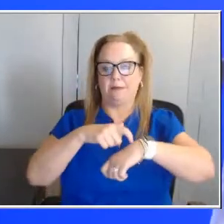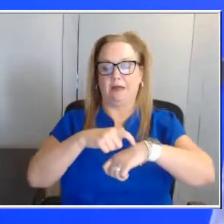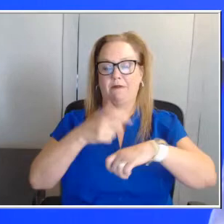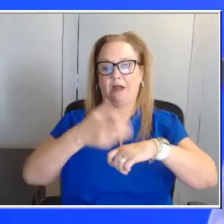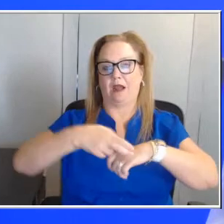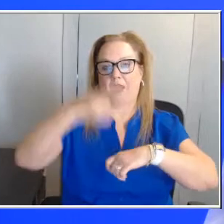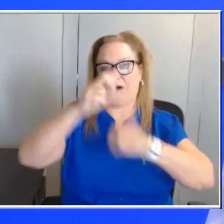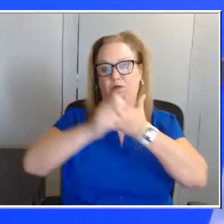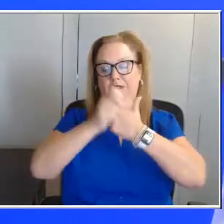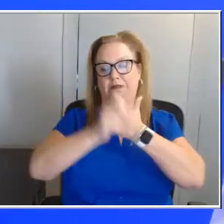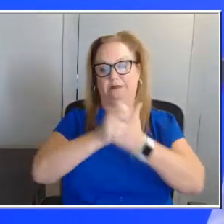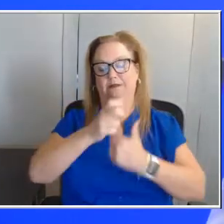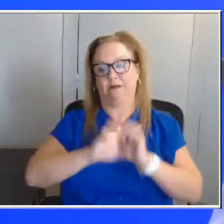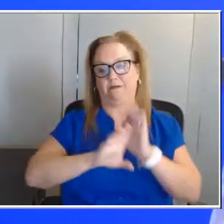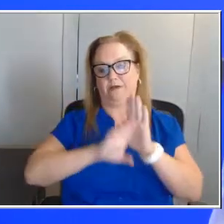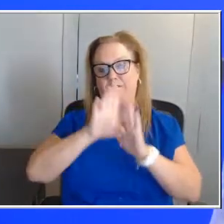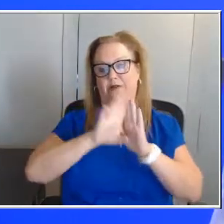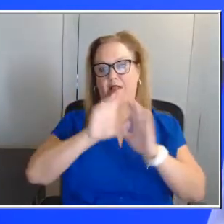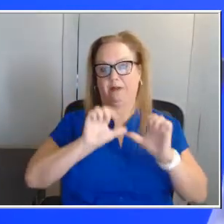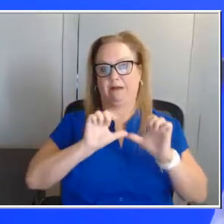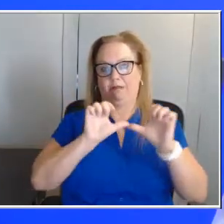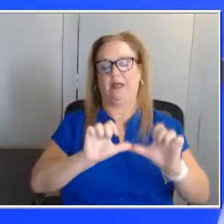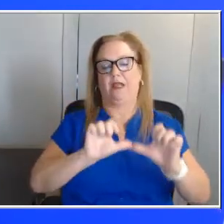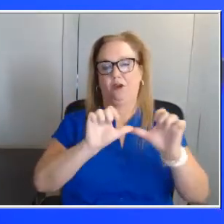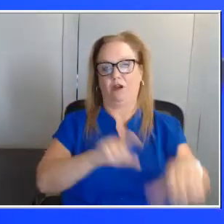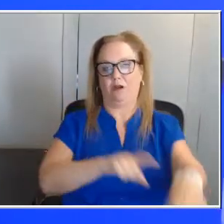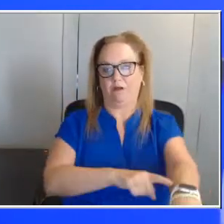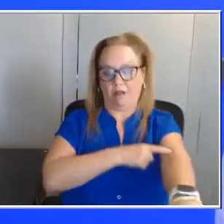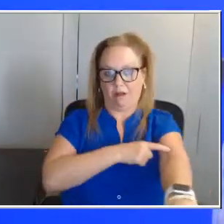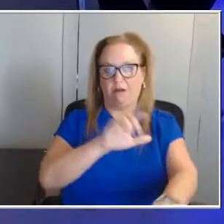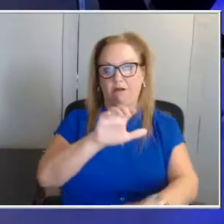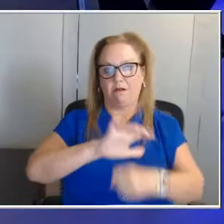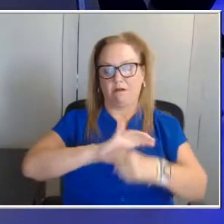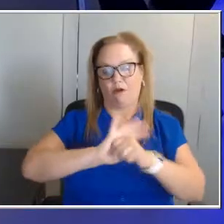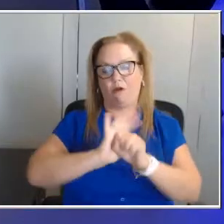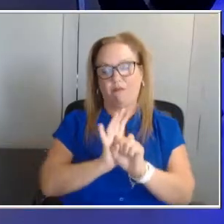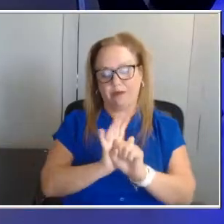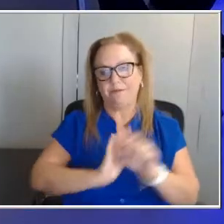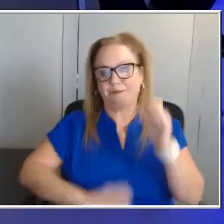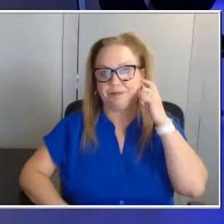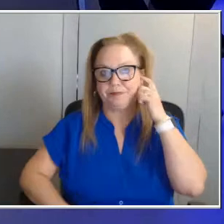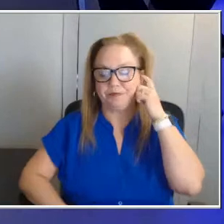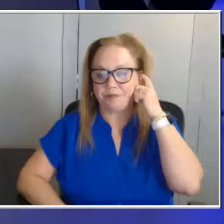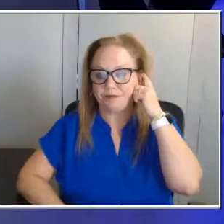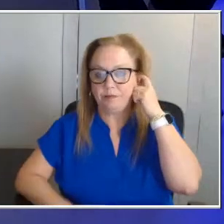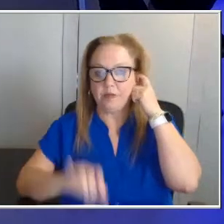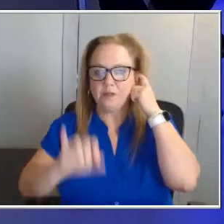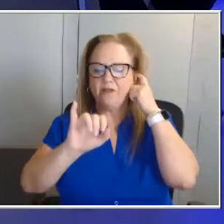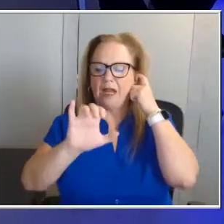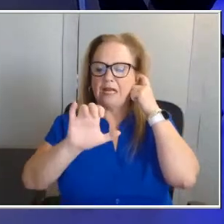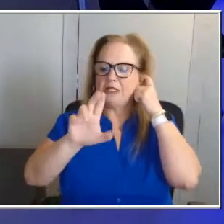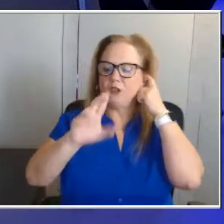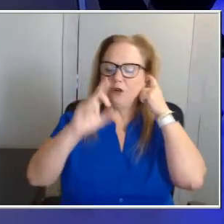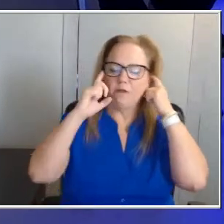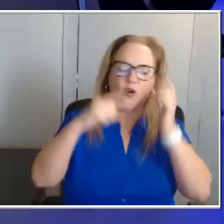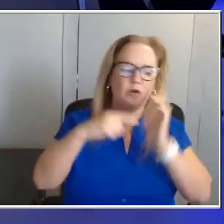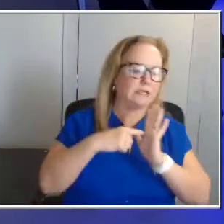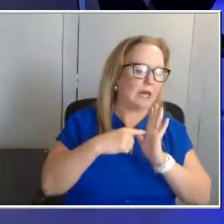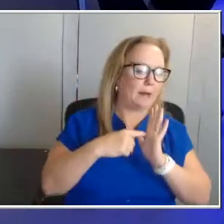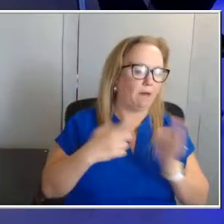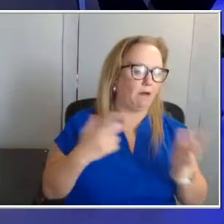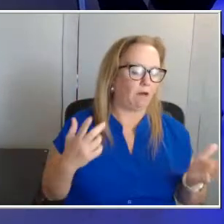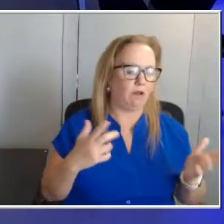of developing lingering long COVID type of symptoms. So if you've been in the ICU, for example, and you've had a lot of